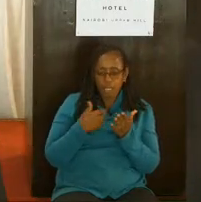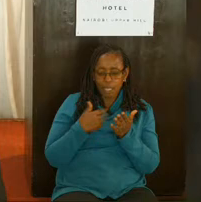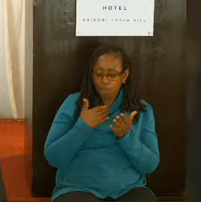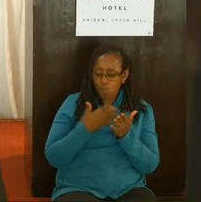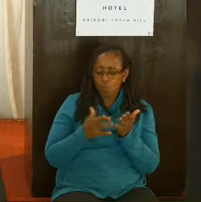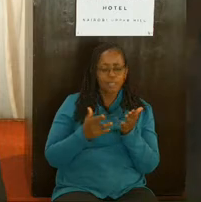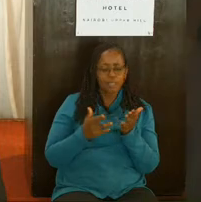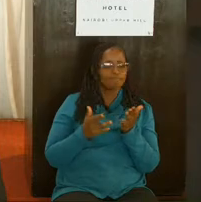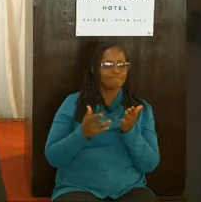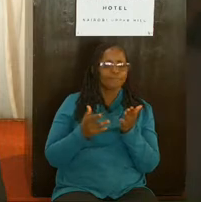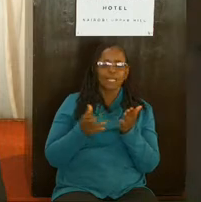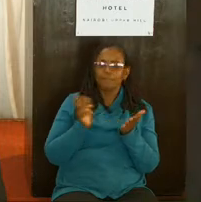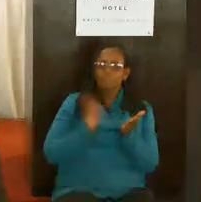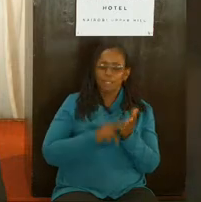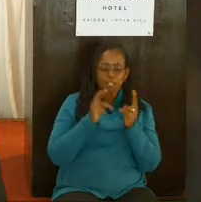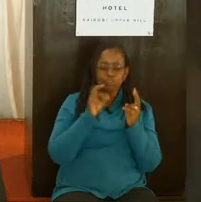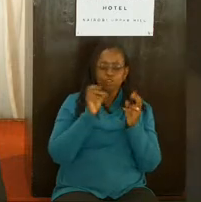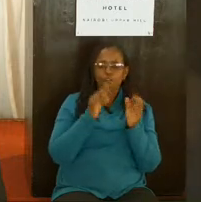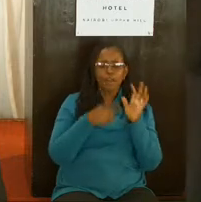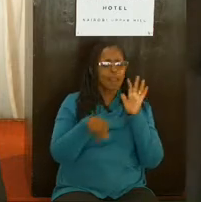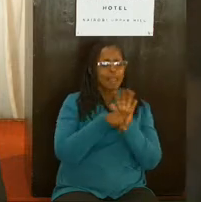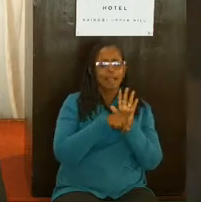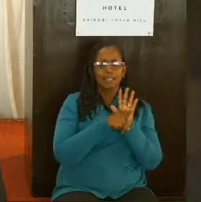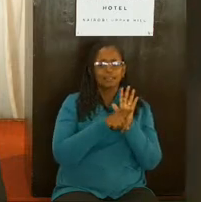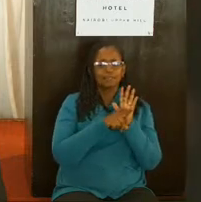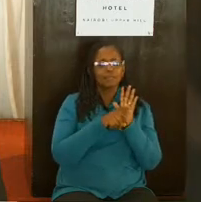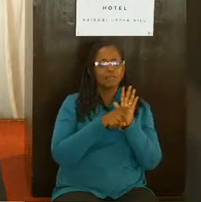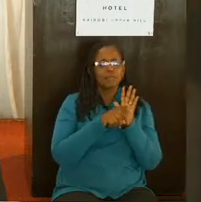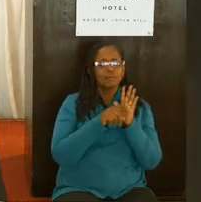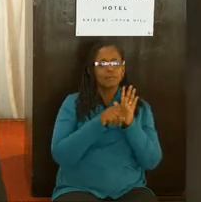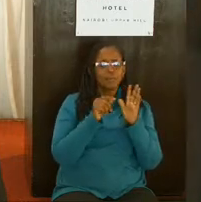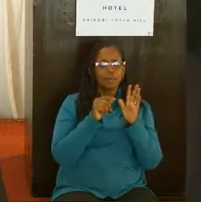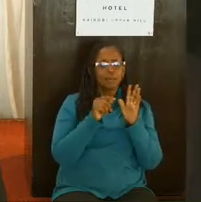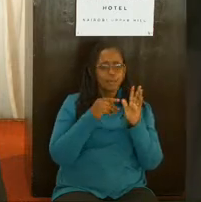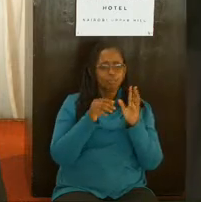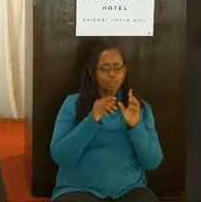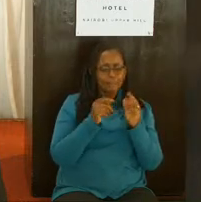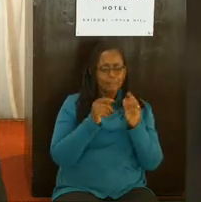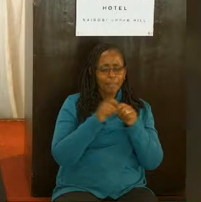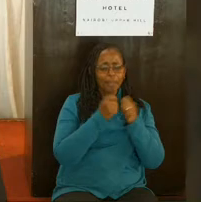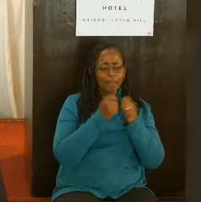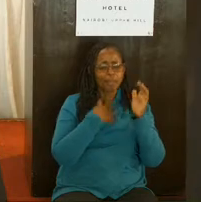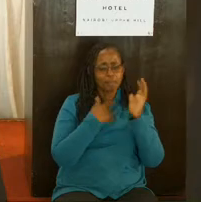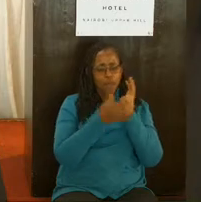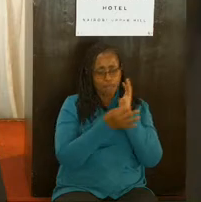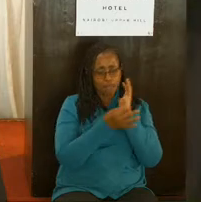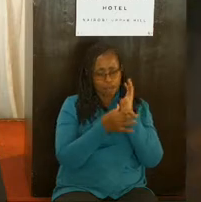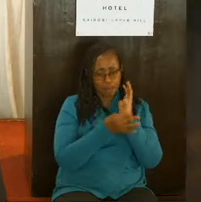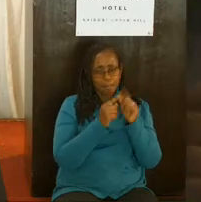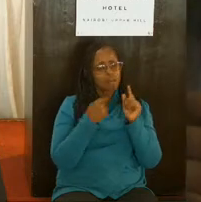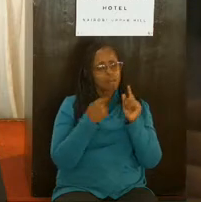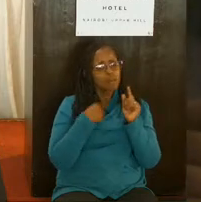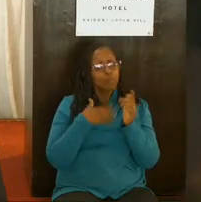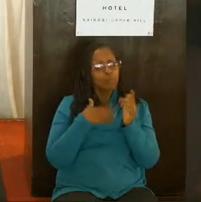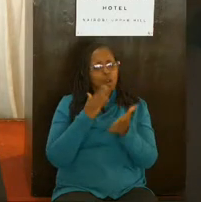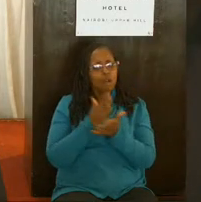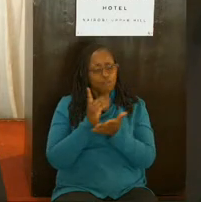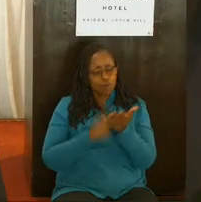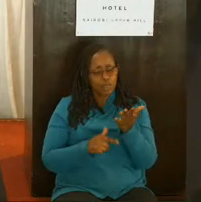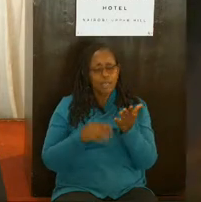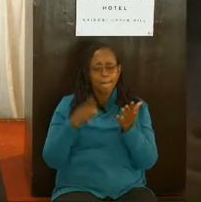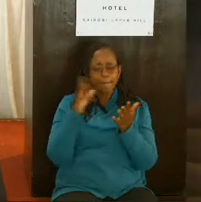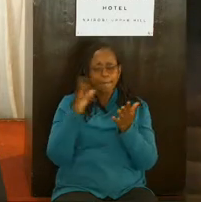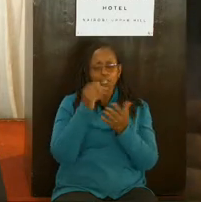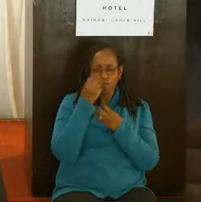issue of negative profiling and disinformation my colleagues here I've mentioned on that but just to affirm that this information and misinformation